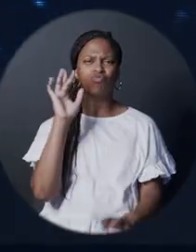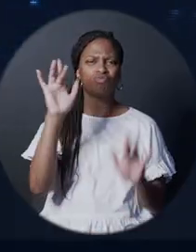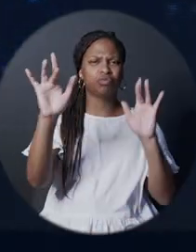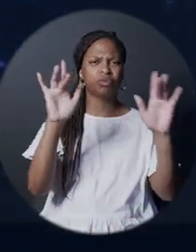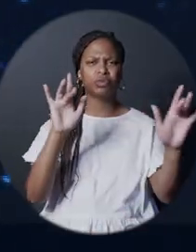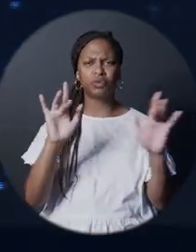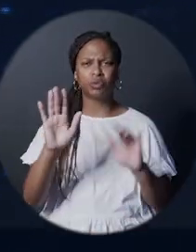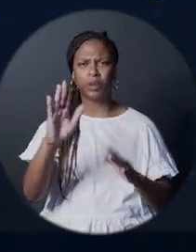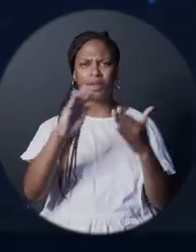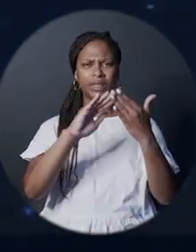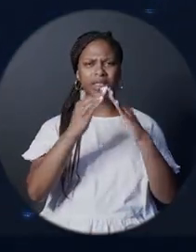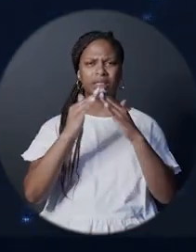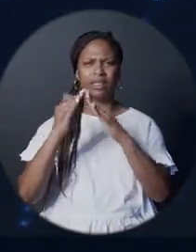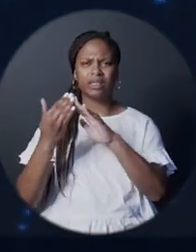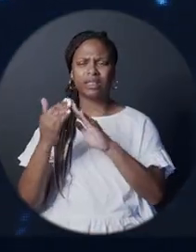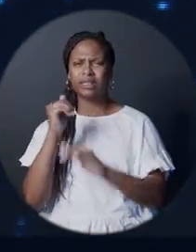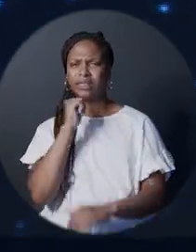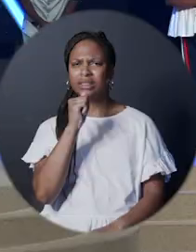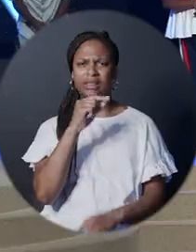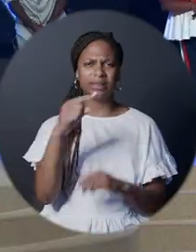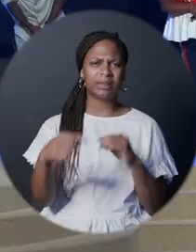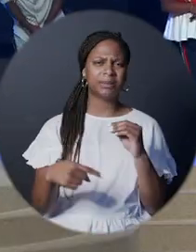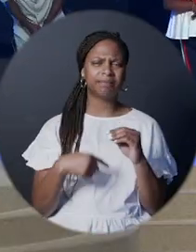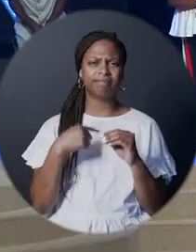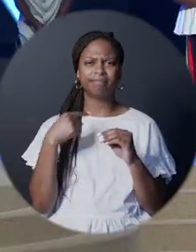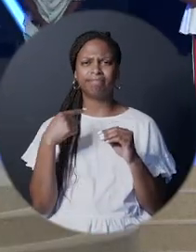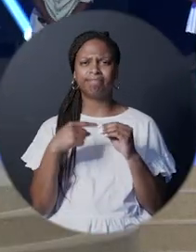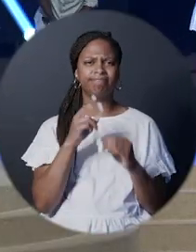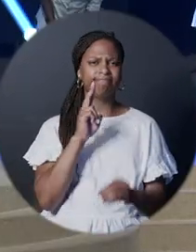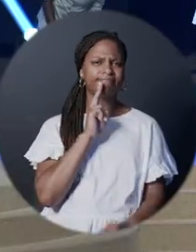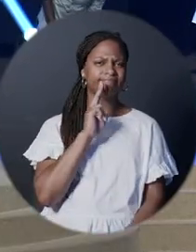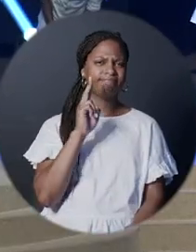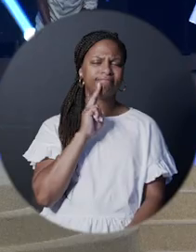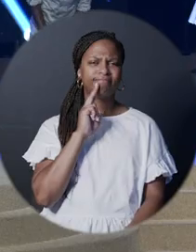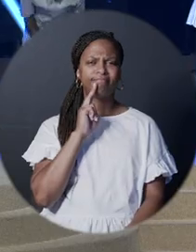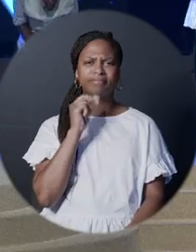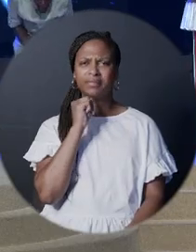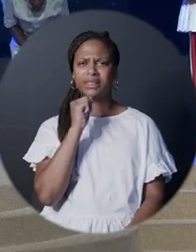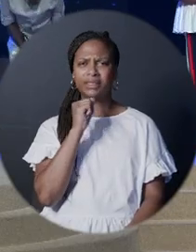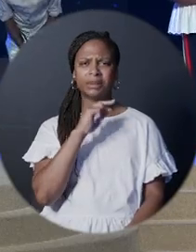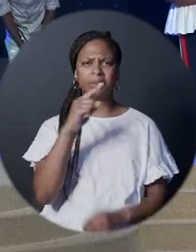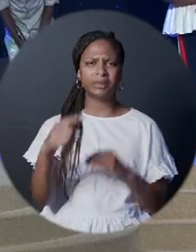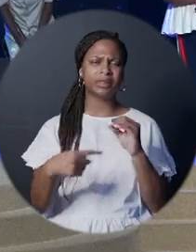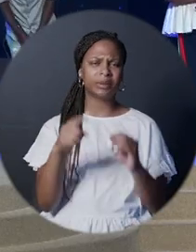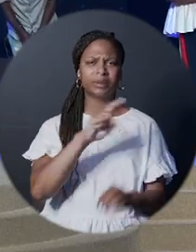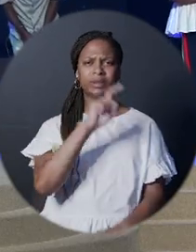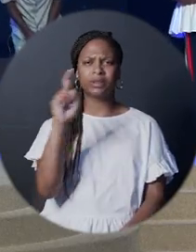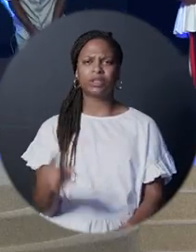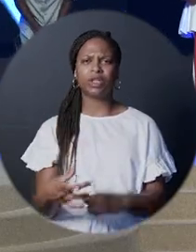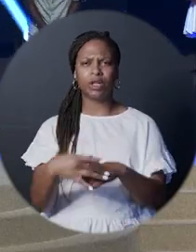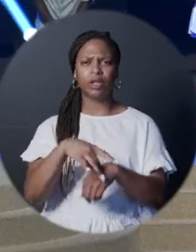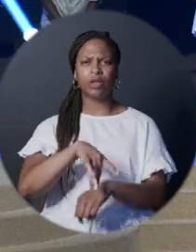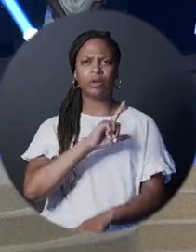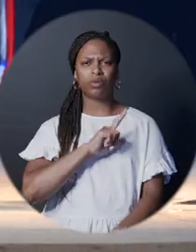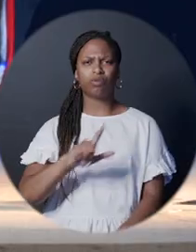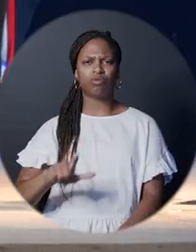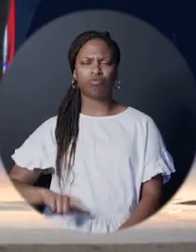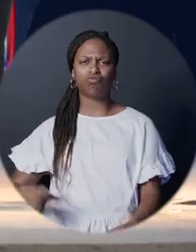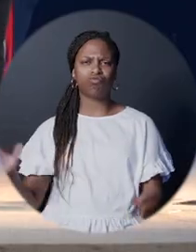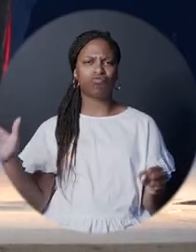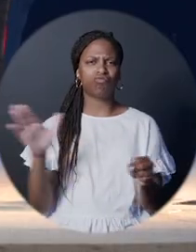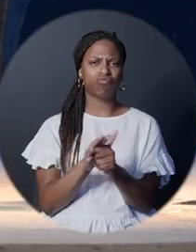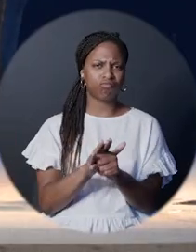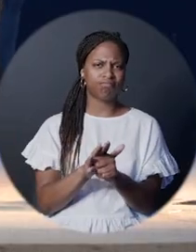You're reaching somebody in New York City. This ain't about Houston. This ain't about Texas. The earth is the